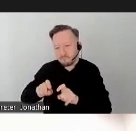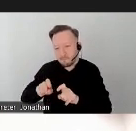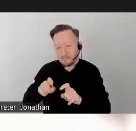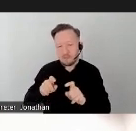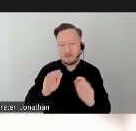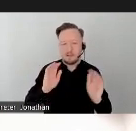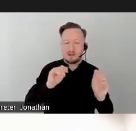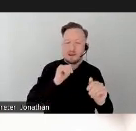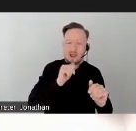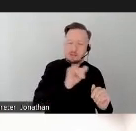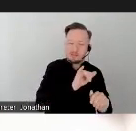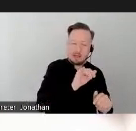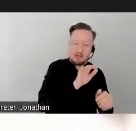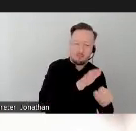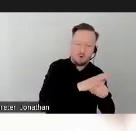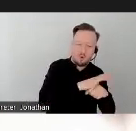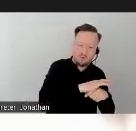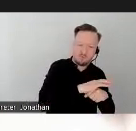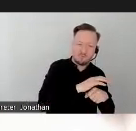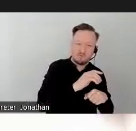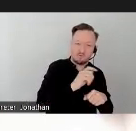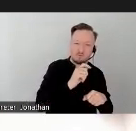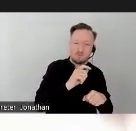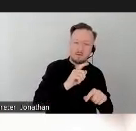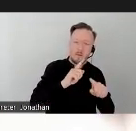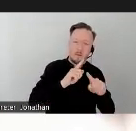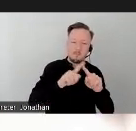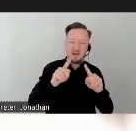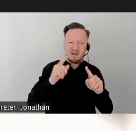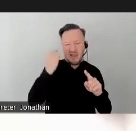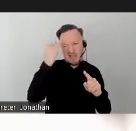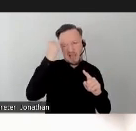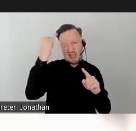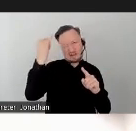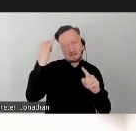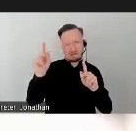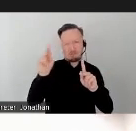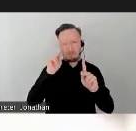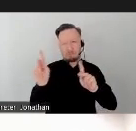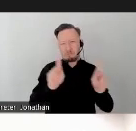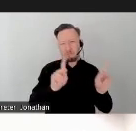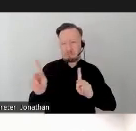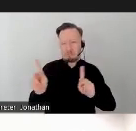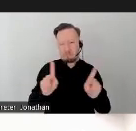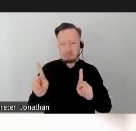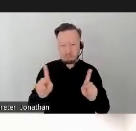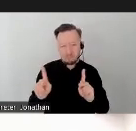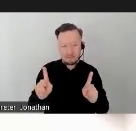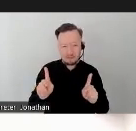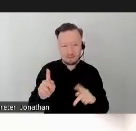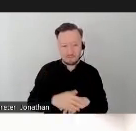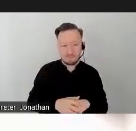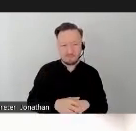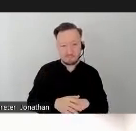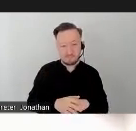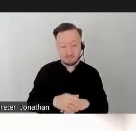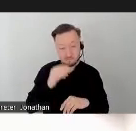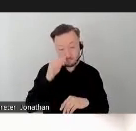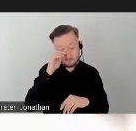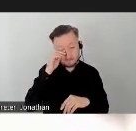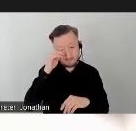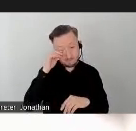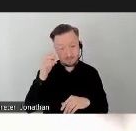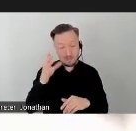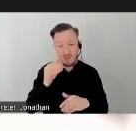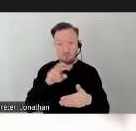COVID test. And yet the process is pretty similar, and the results are rendered